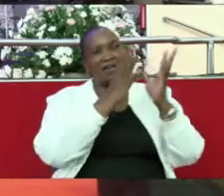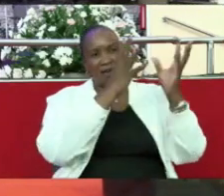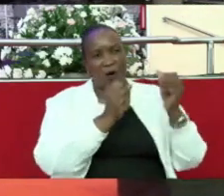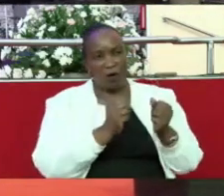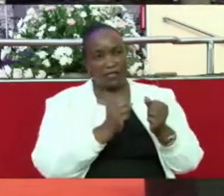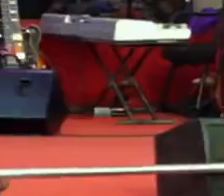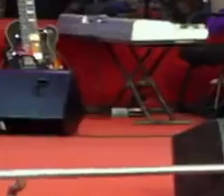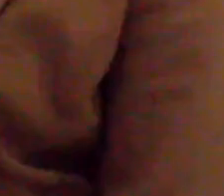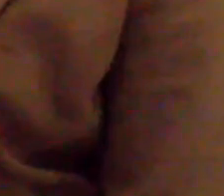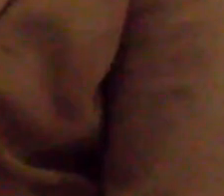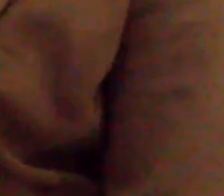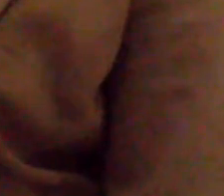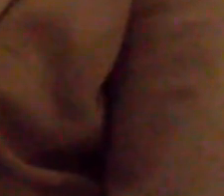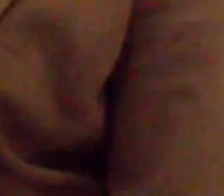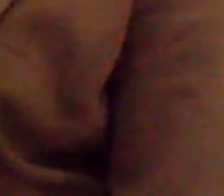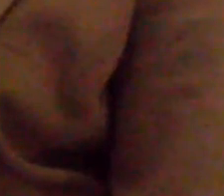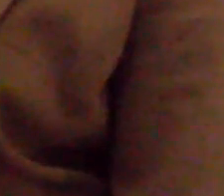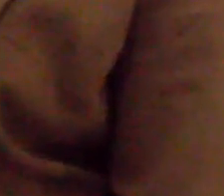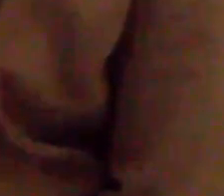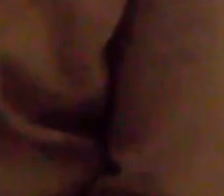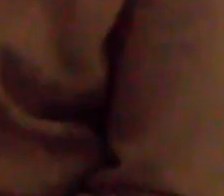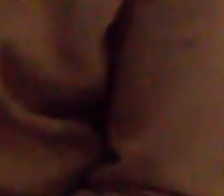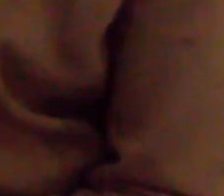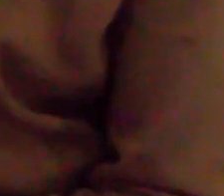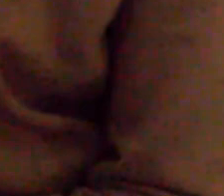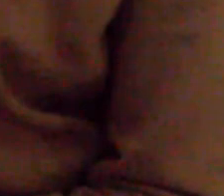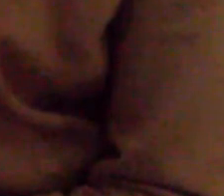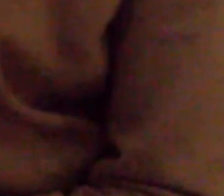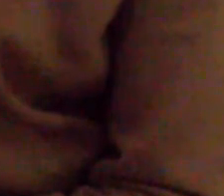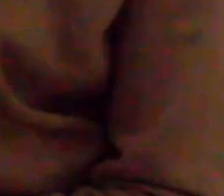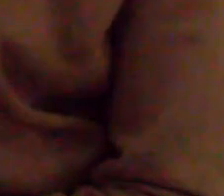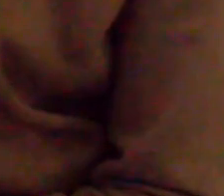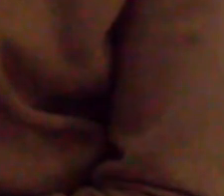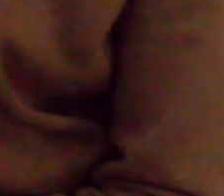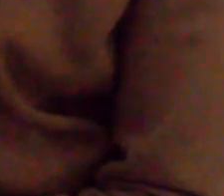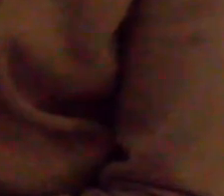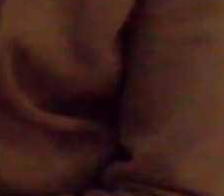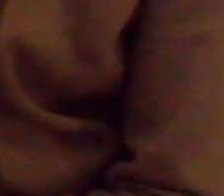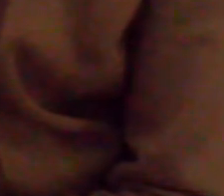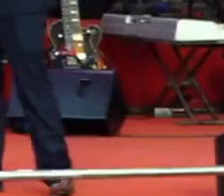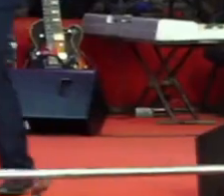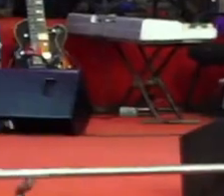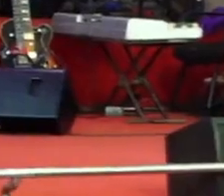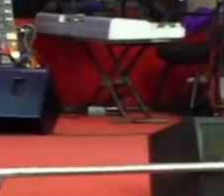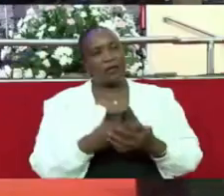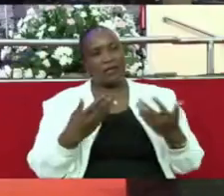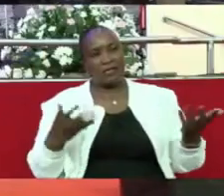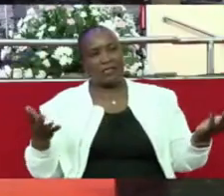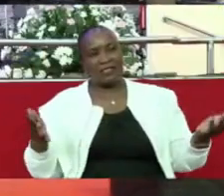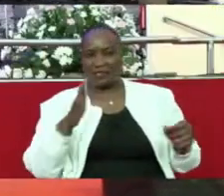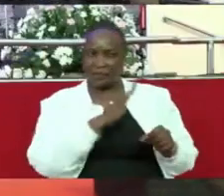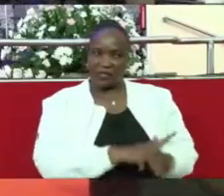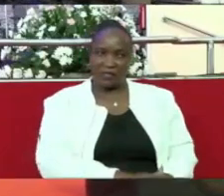operate in the environment that God wants you to operate in. Ili kwamba ukaweze kuenenda na kufanya kazi kulingana na pale mahali Mungu anataka. For some time I have walked